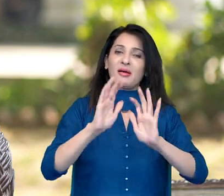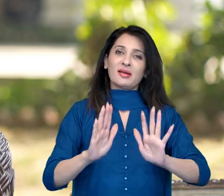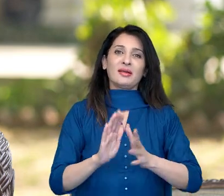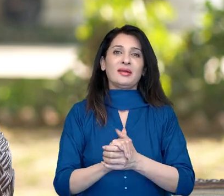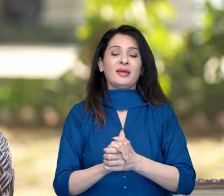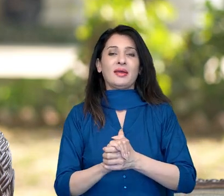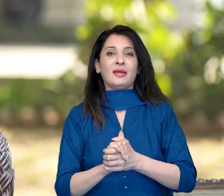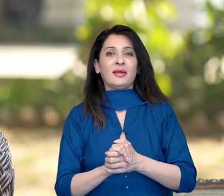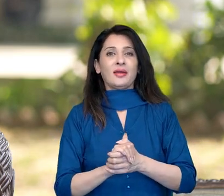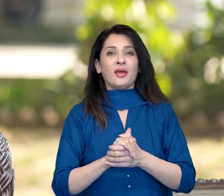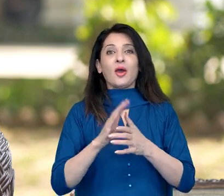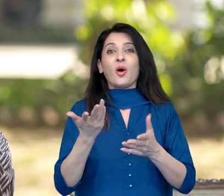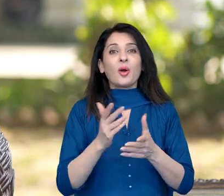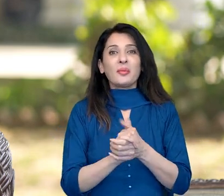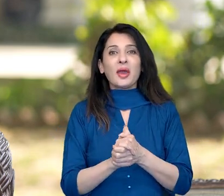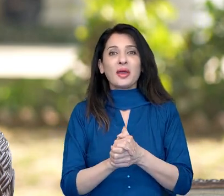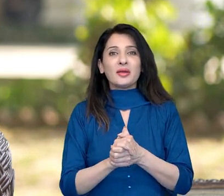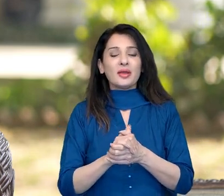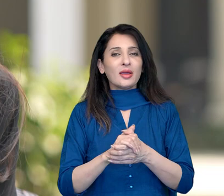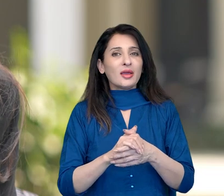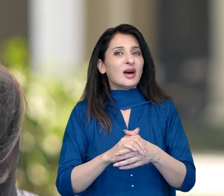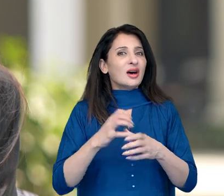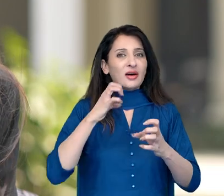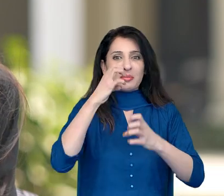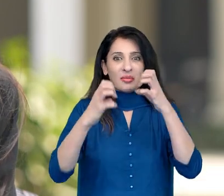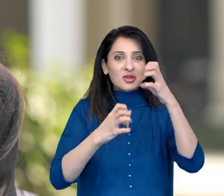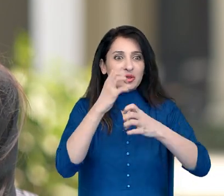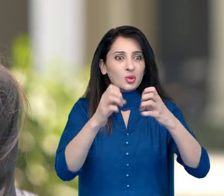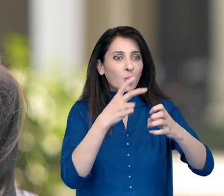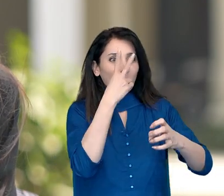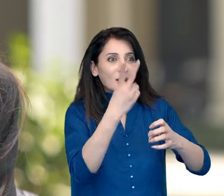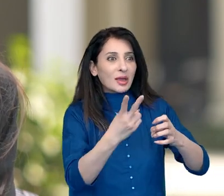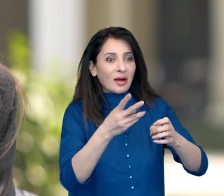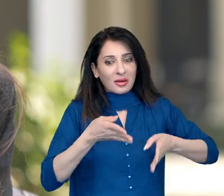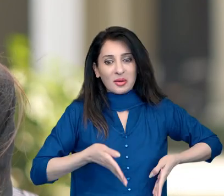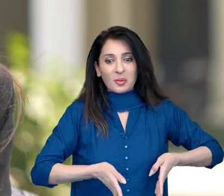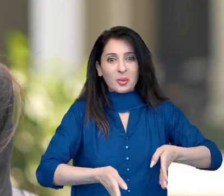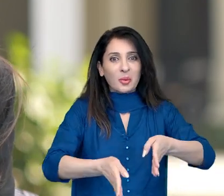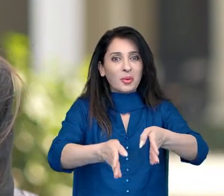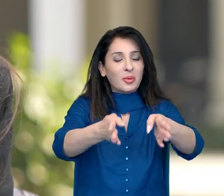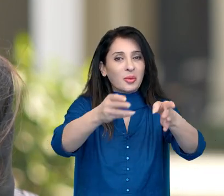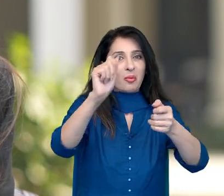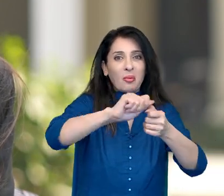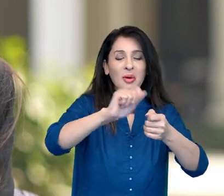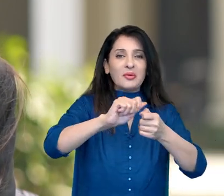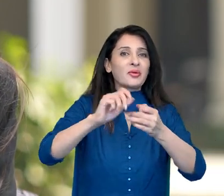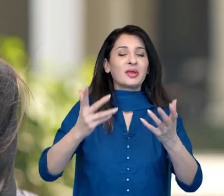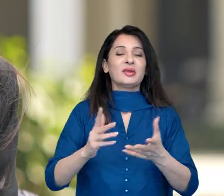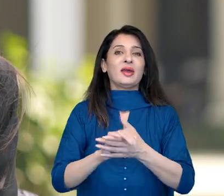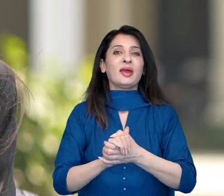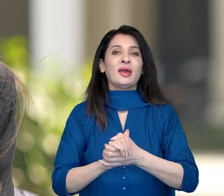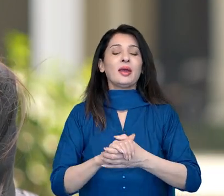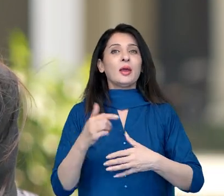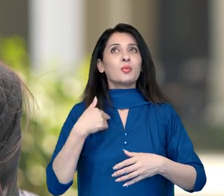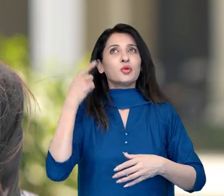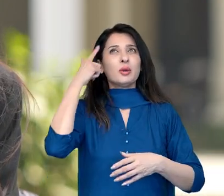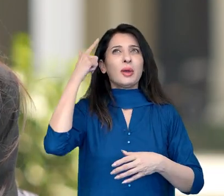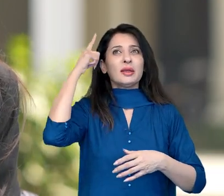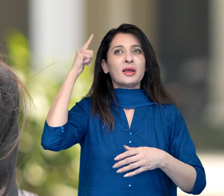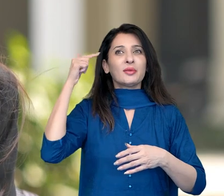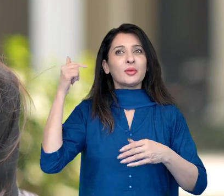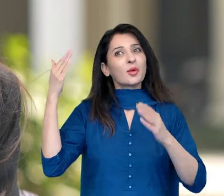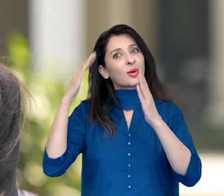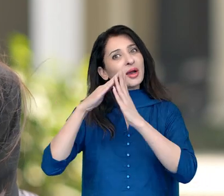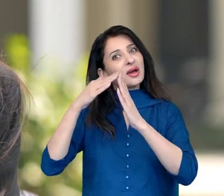mind. The blades cutting through the grass and soil sparked my curiosity and made me think, where was the energy coming from? I remember going